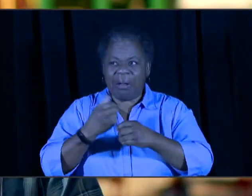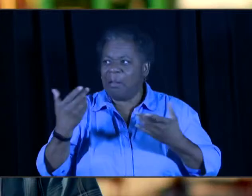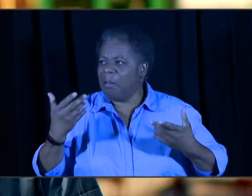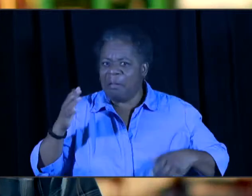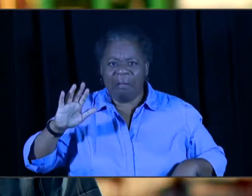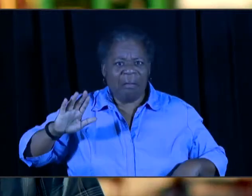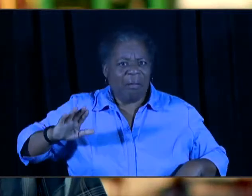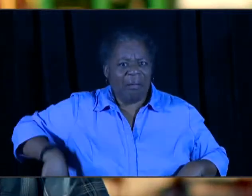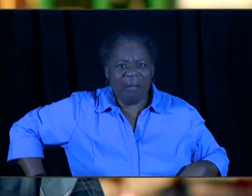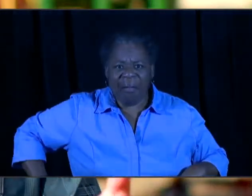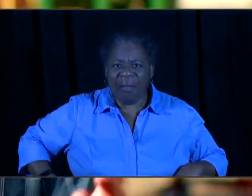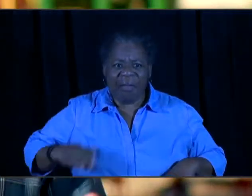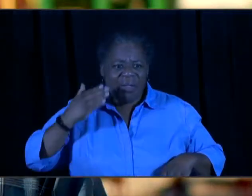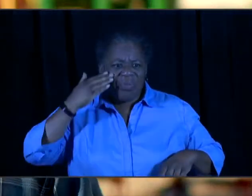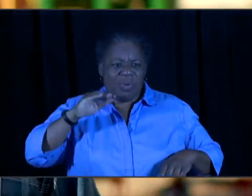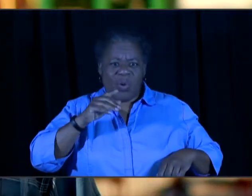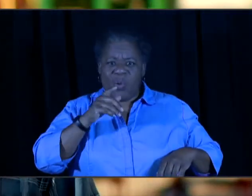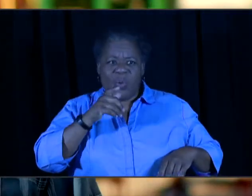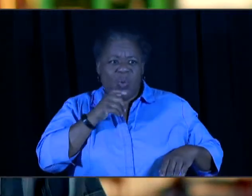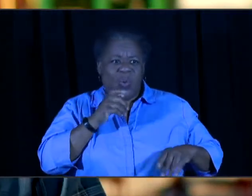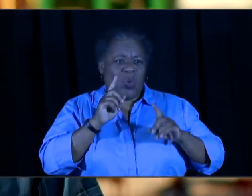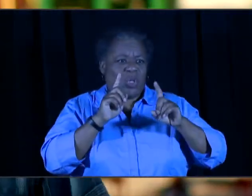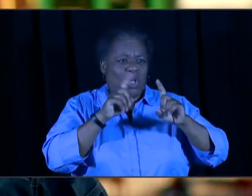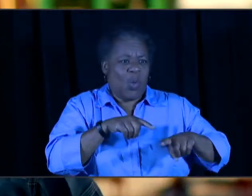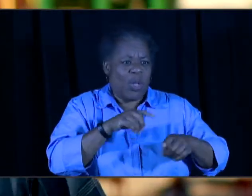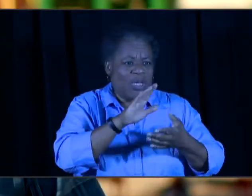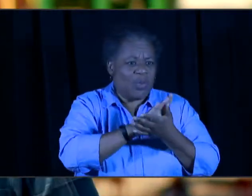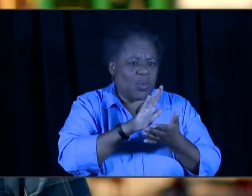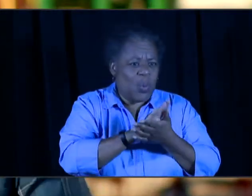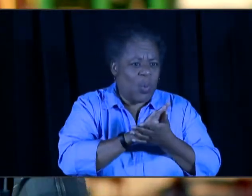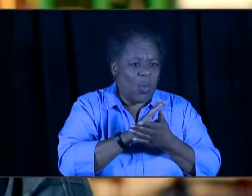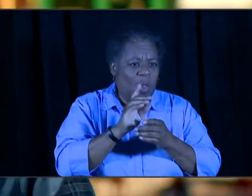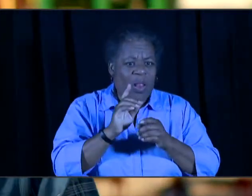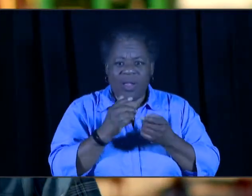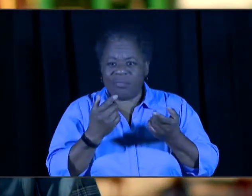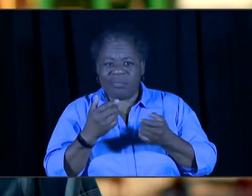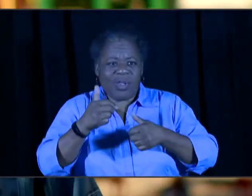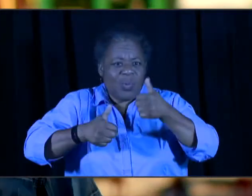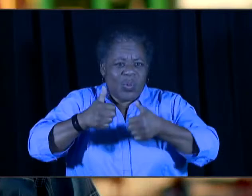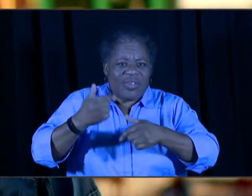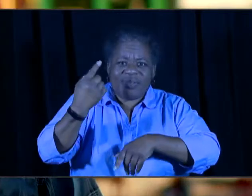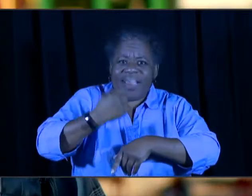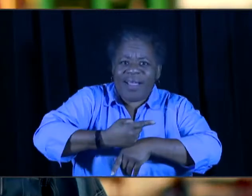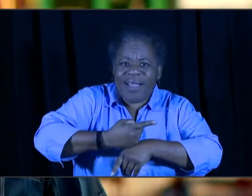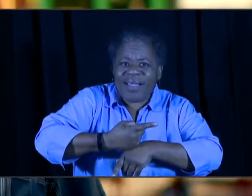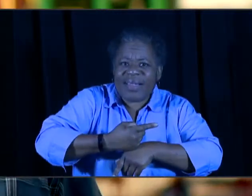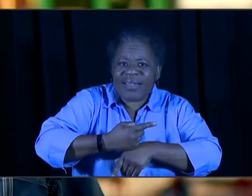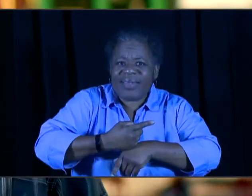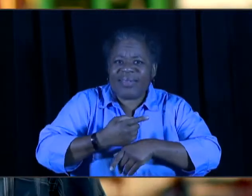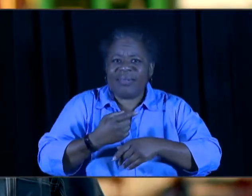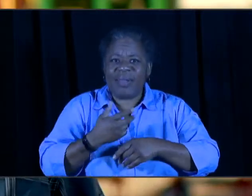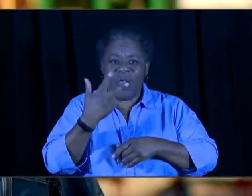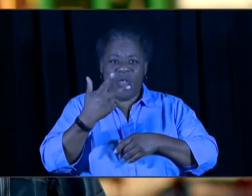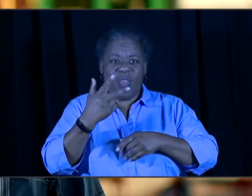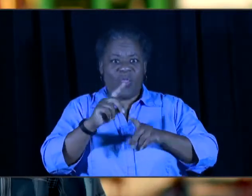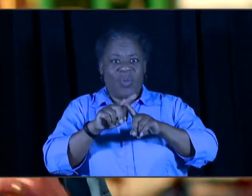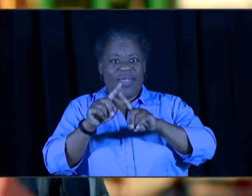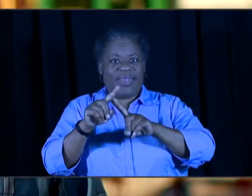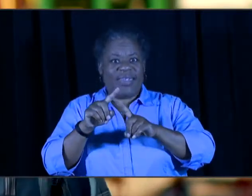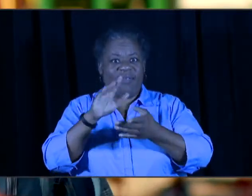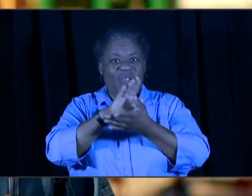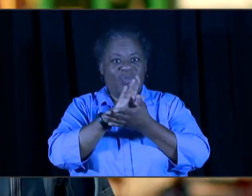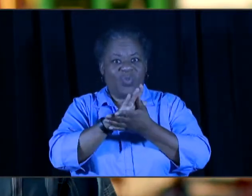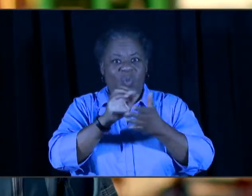even completely sure who's going to school. And if they're going, who's going on which days? And with 3 different school systems,